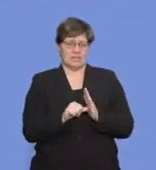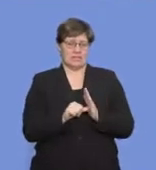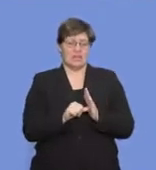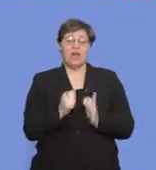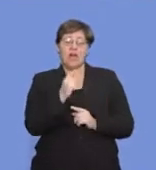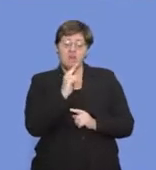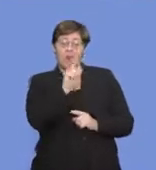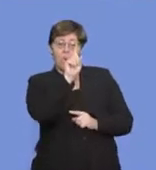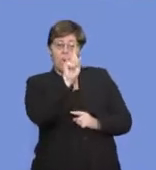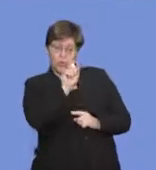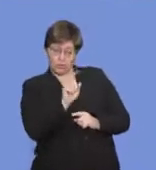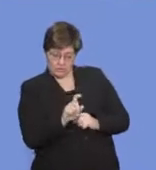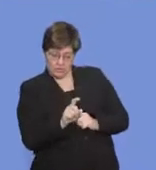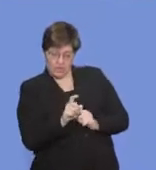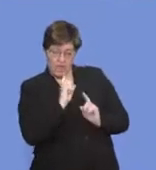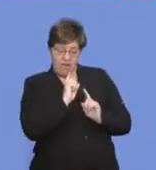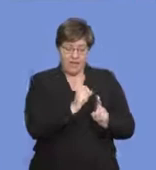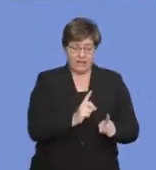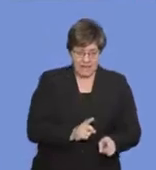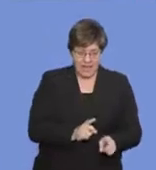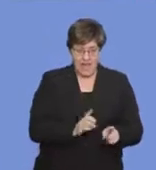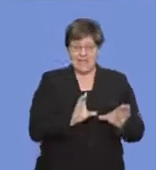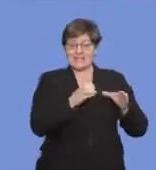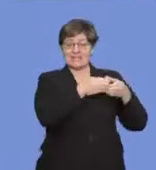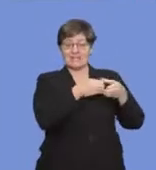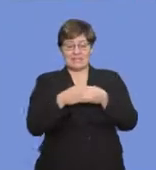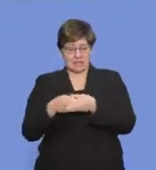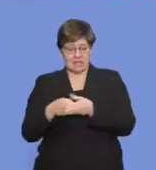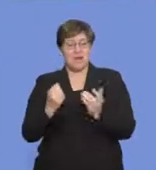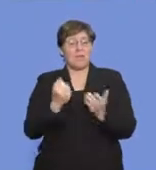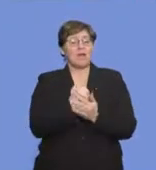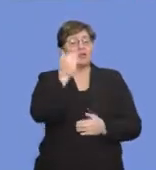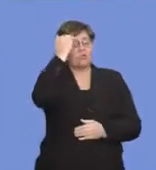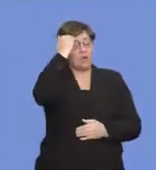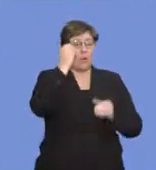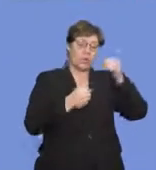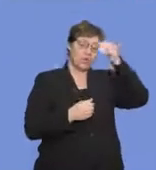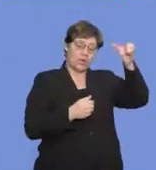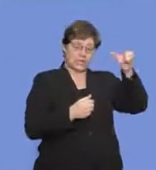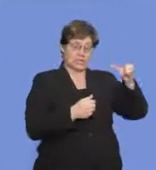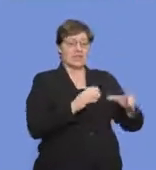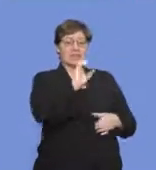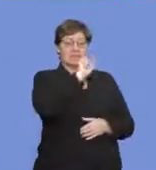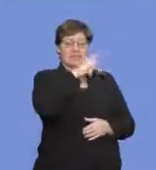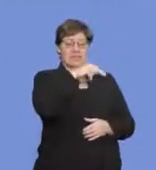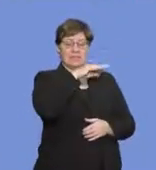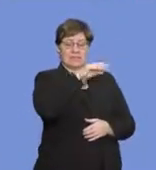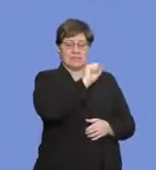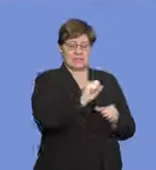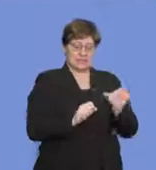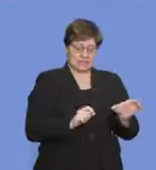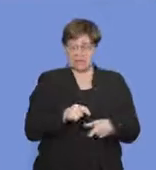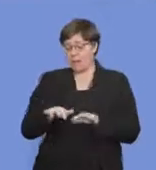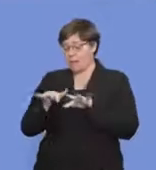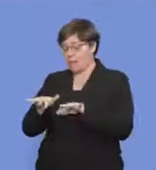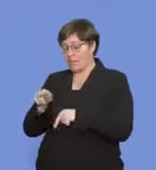answering a question based on speciation, we need to know the difference between the concept of a species and a